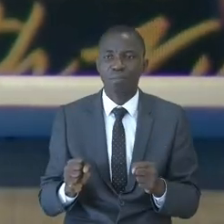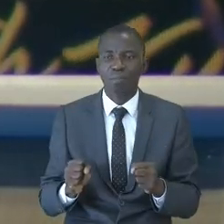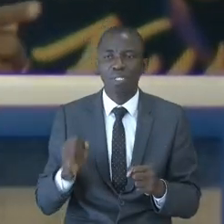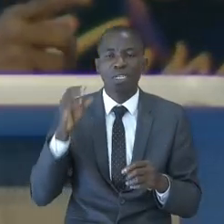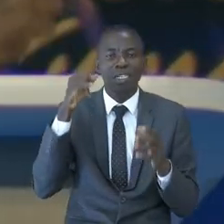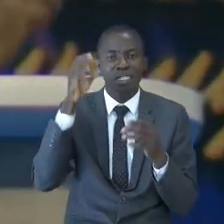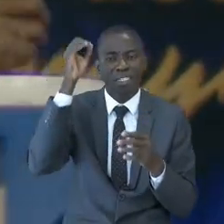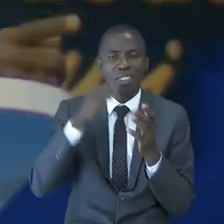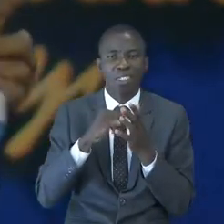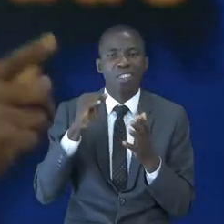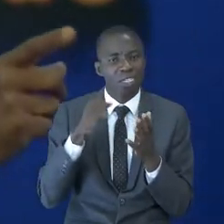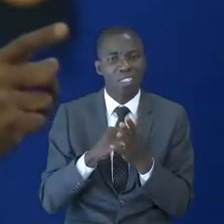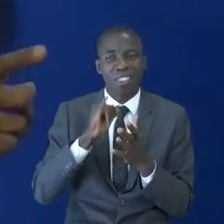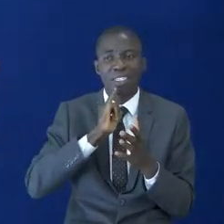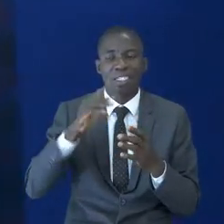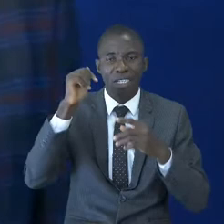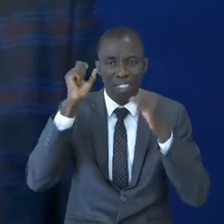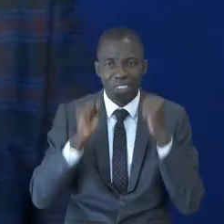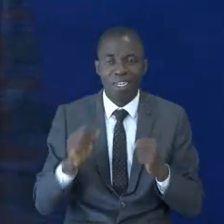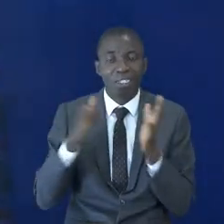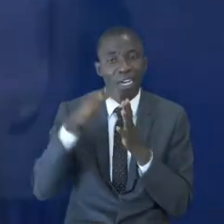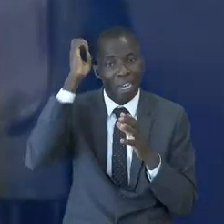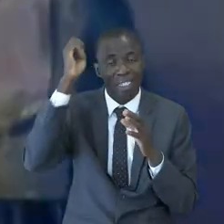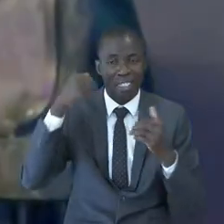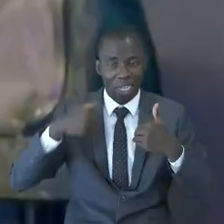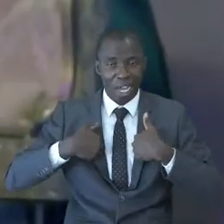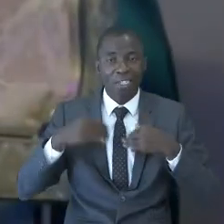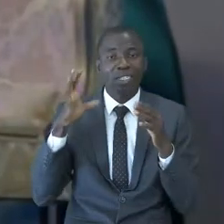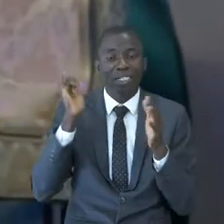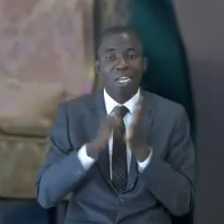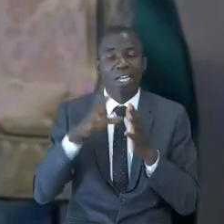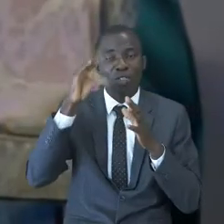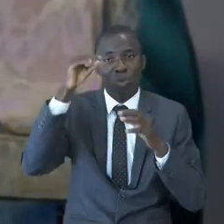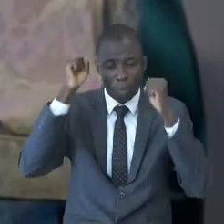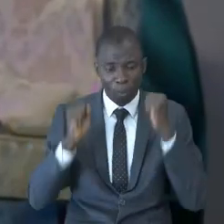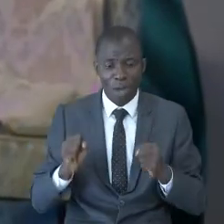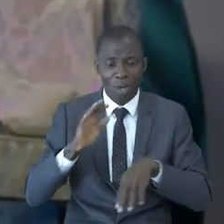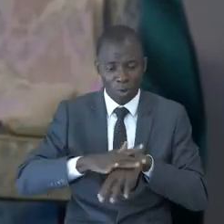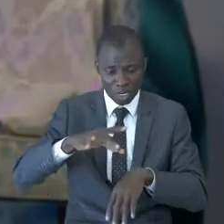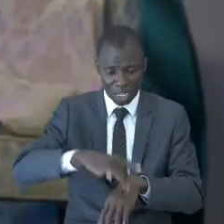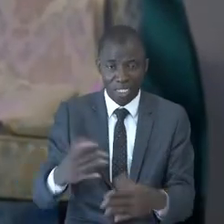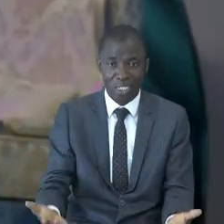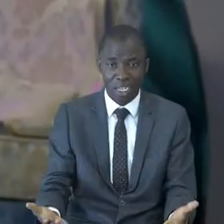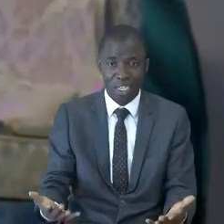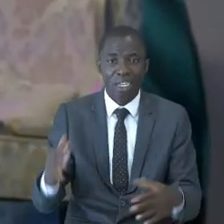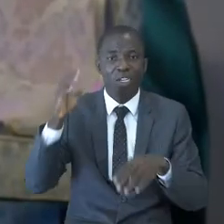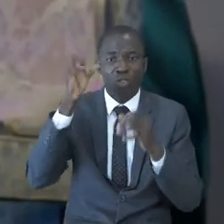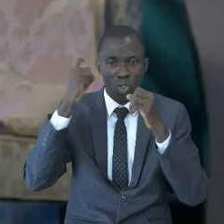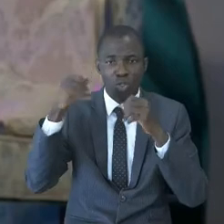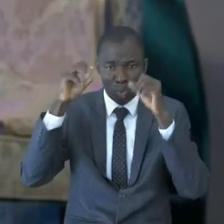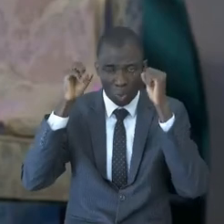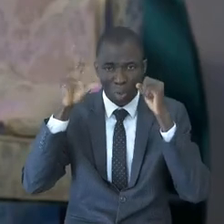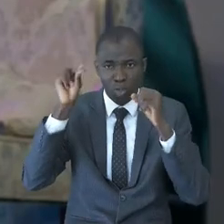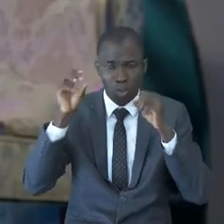a strength that he has that no power on earth, no power from hell